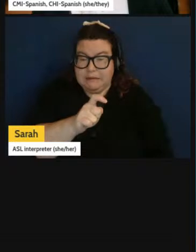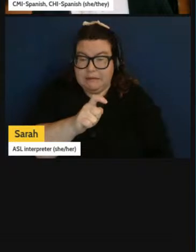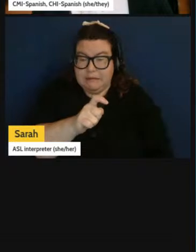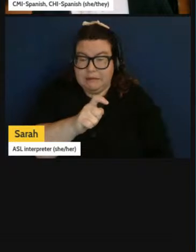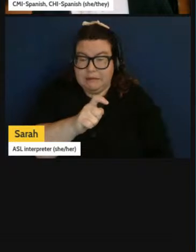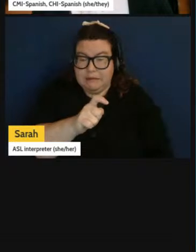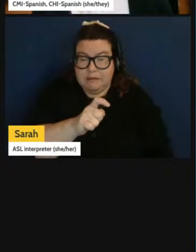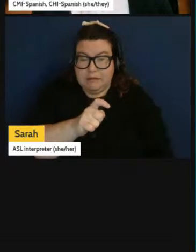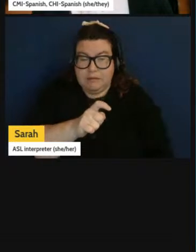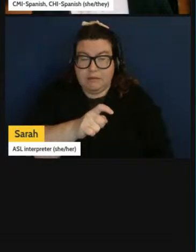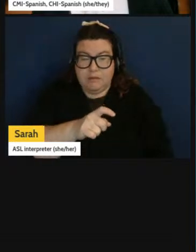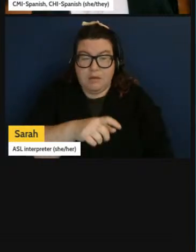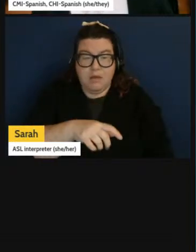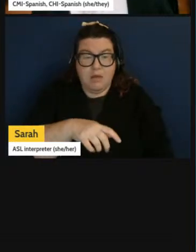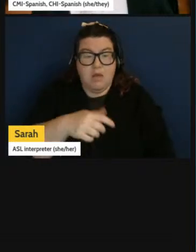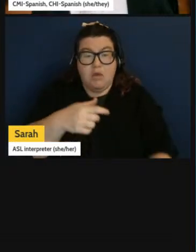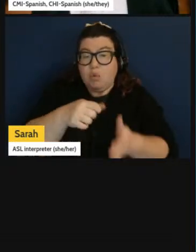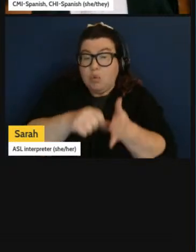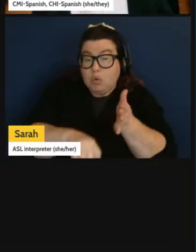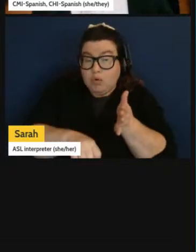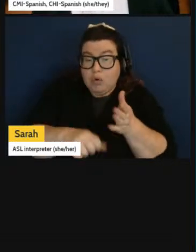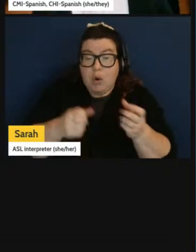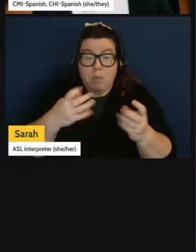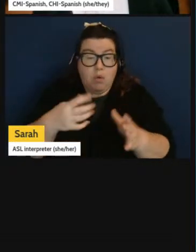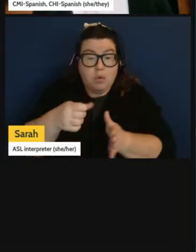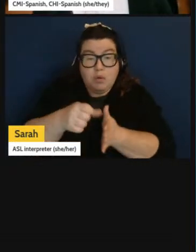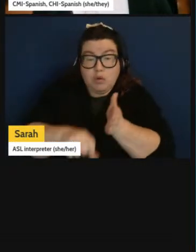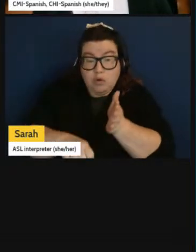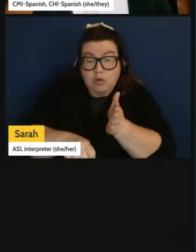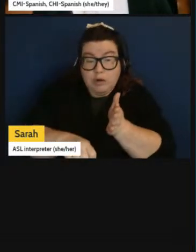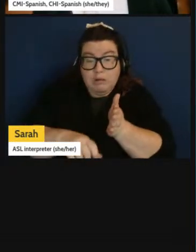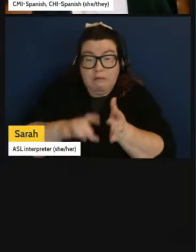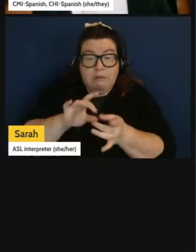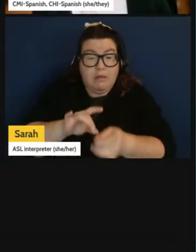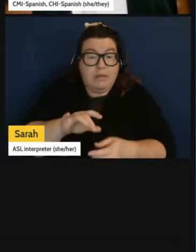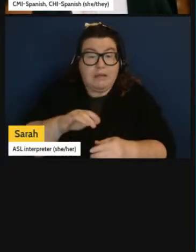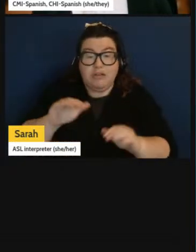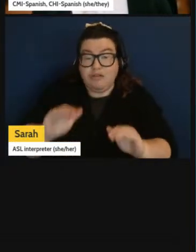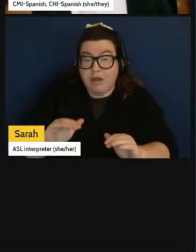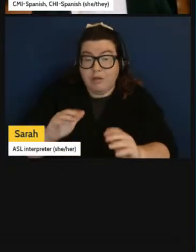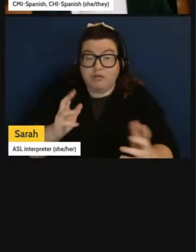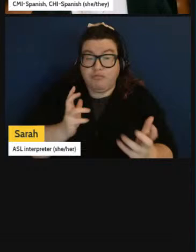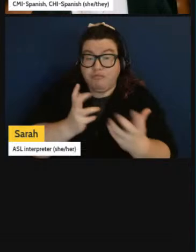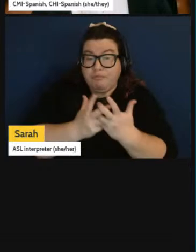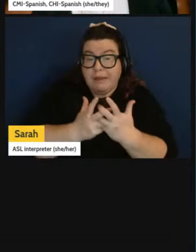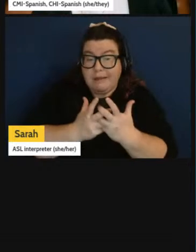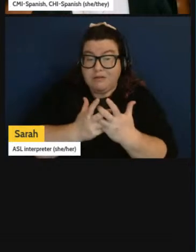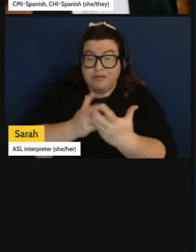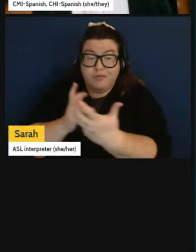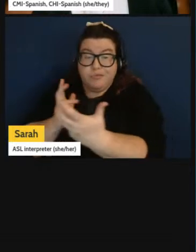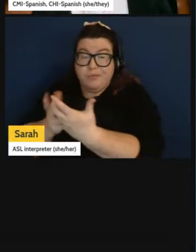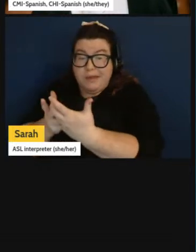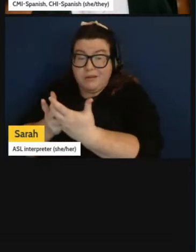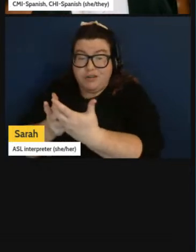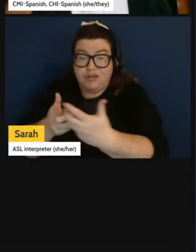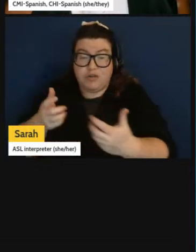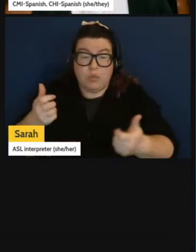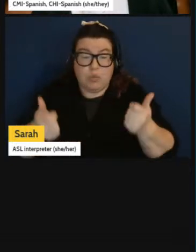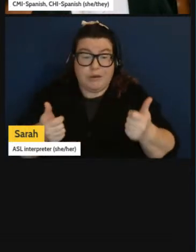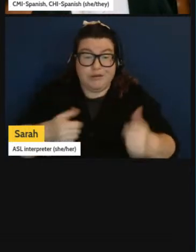perform surgery or multiple surgeries on that child to make them fit inside the box of male or